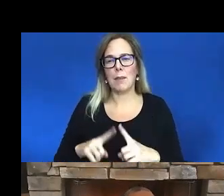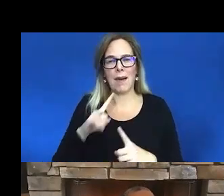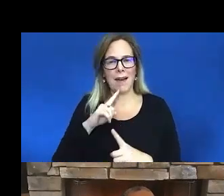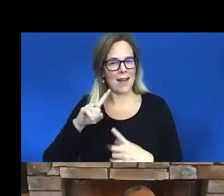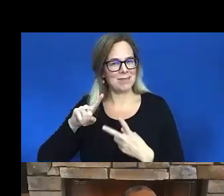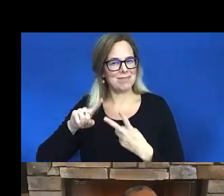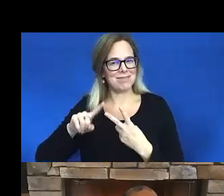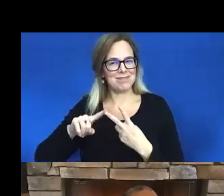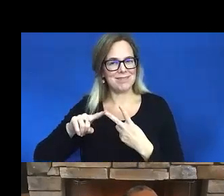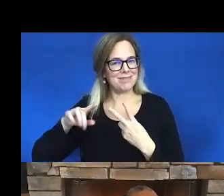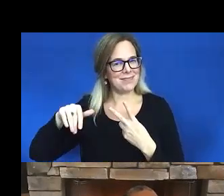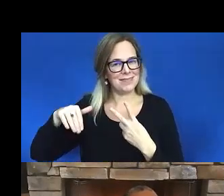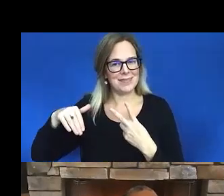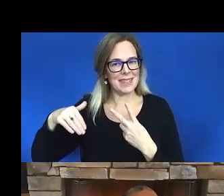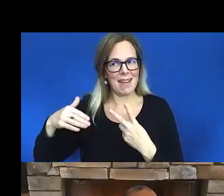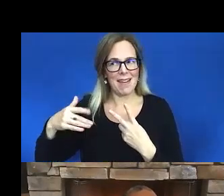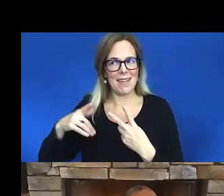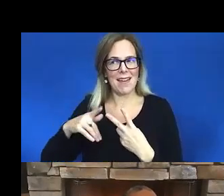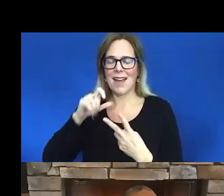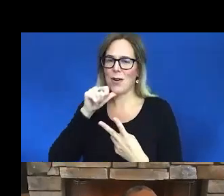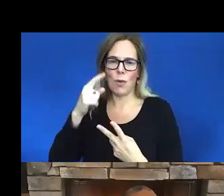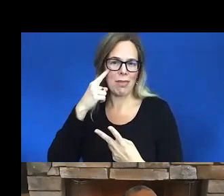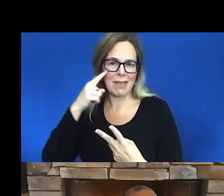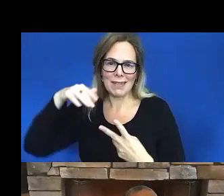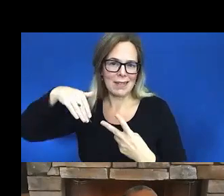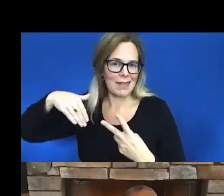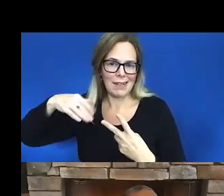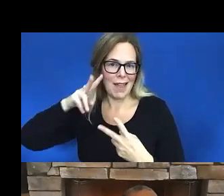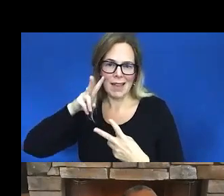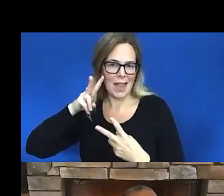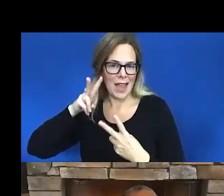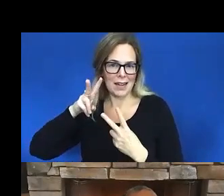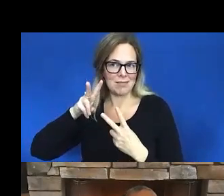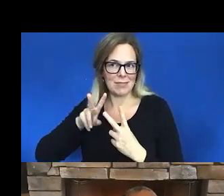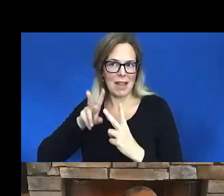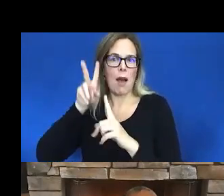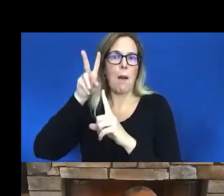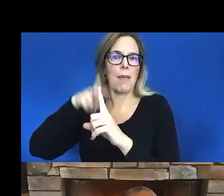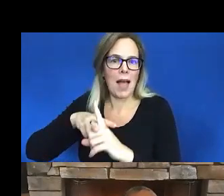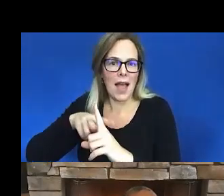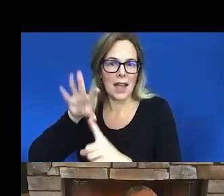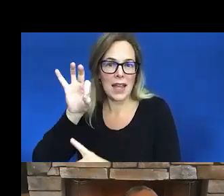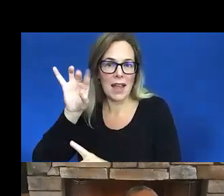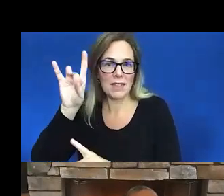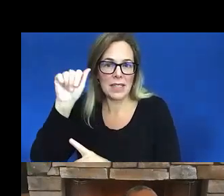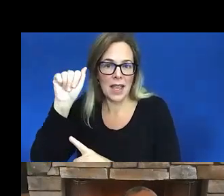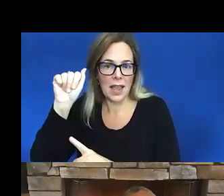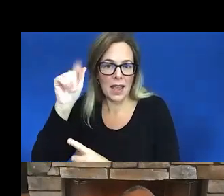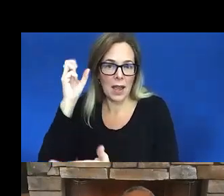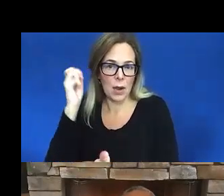has been applied. I don't think they've applied to the FDA for that. So none of these are available